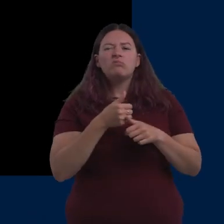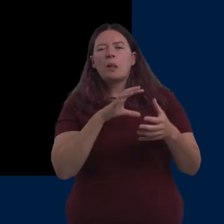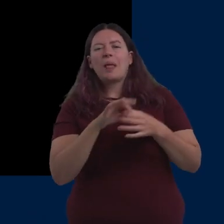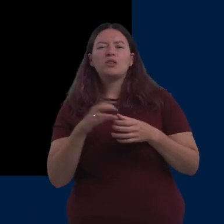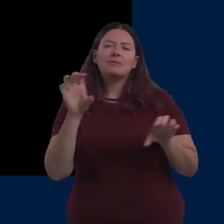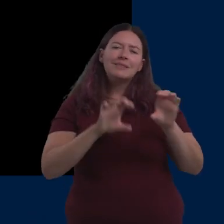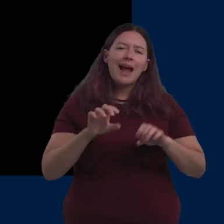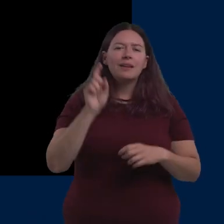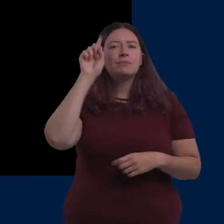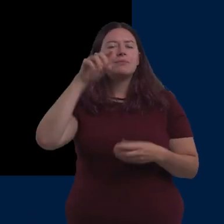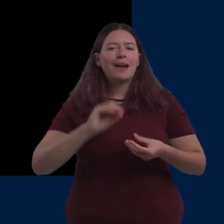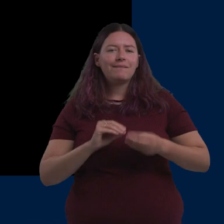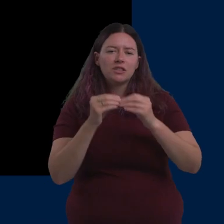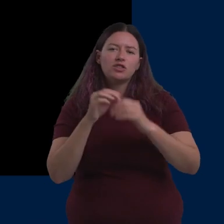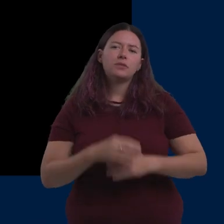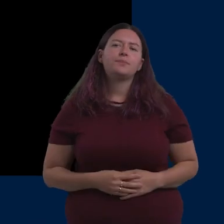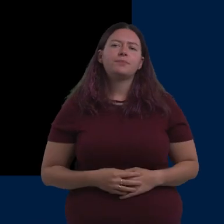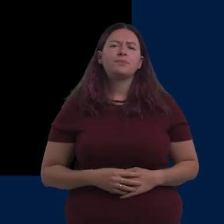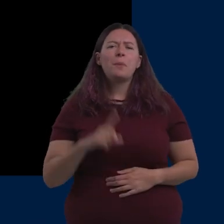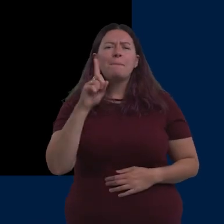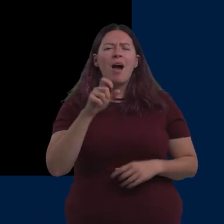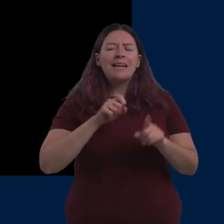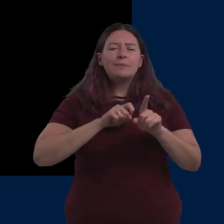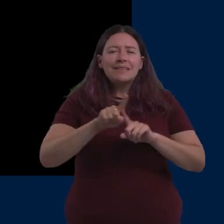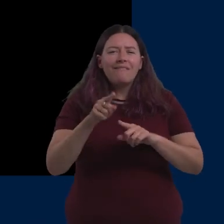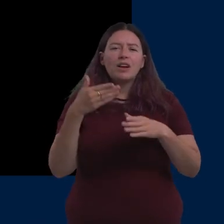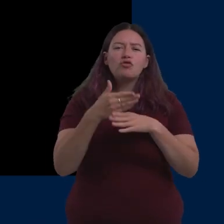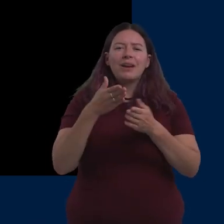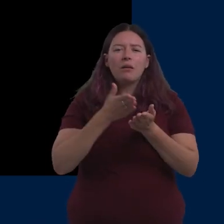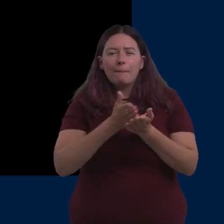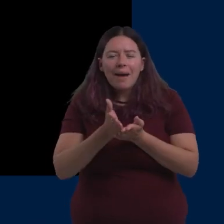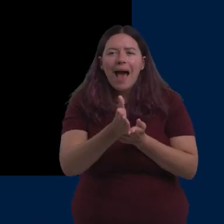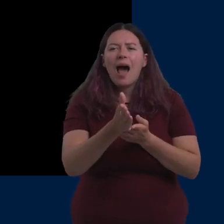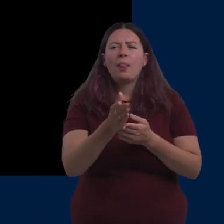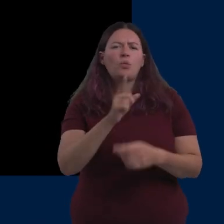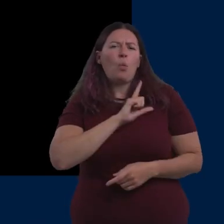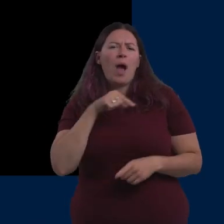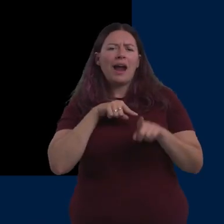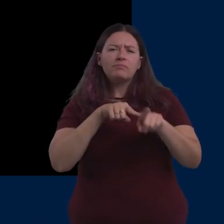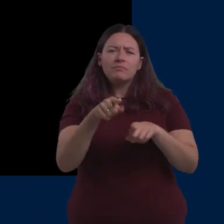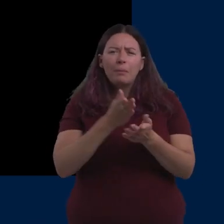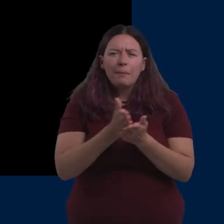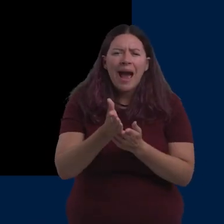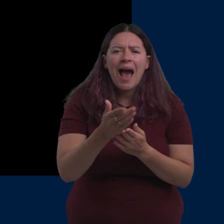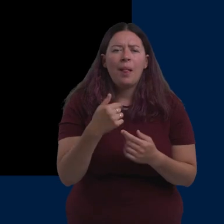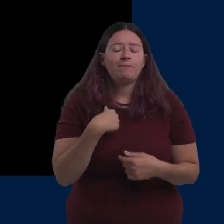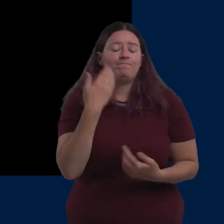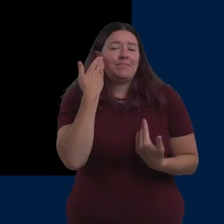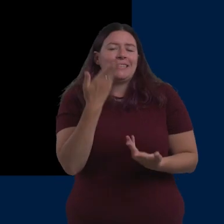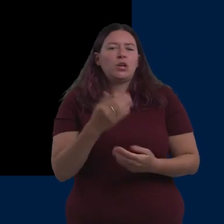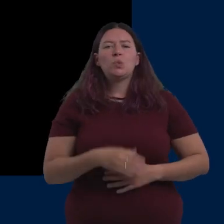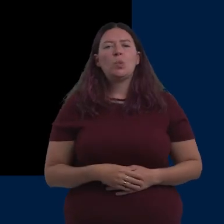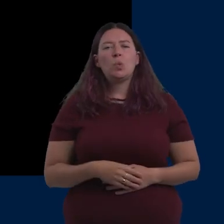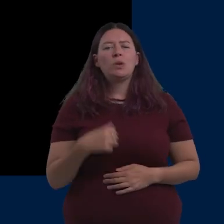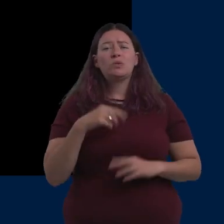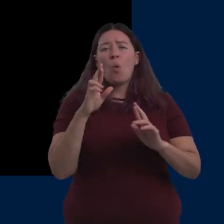science and innovation. But the specific career path and purpose which I would pursue was the unknown and what I